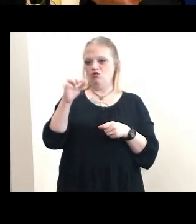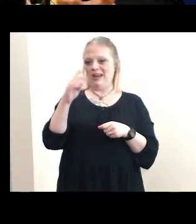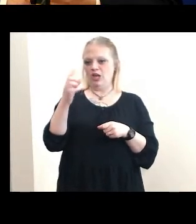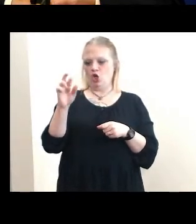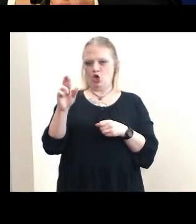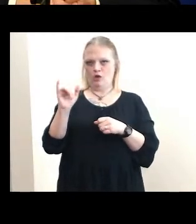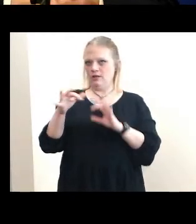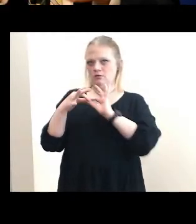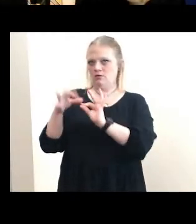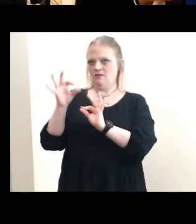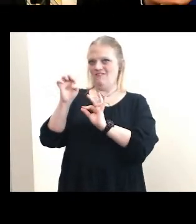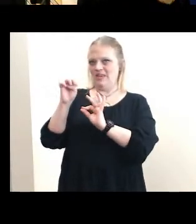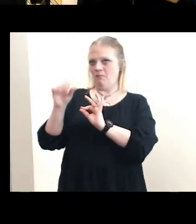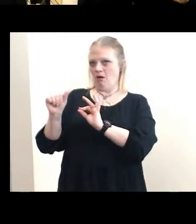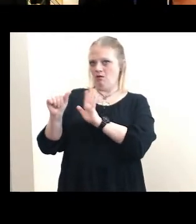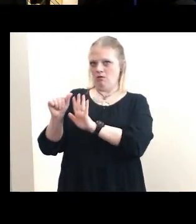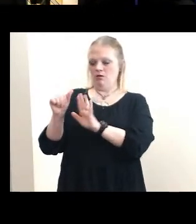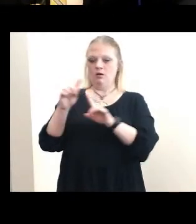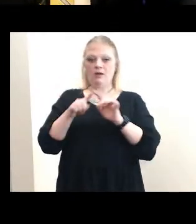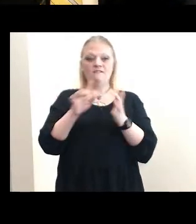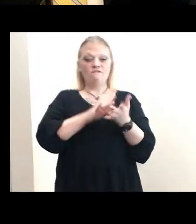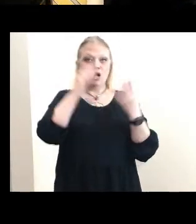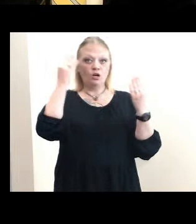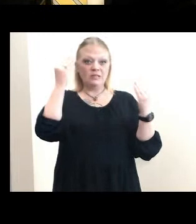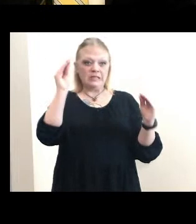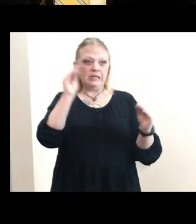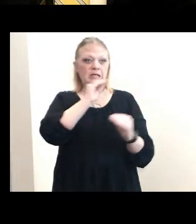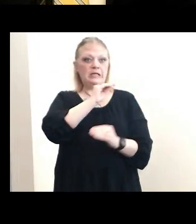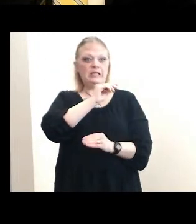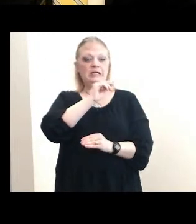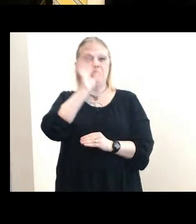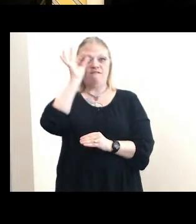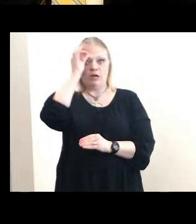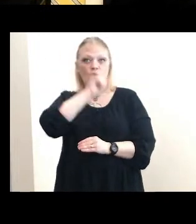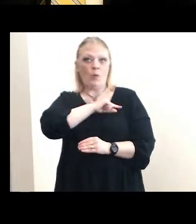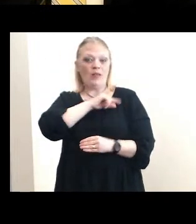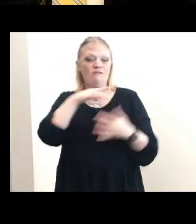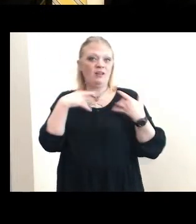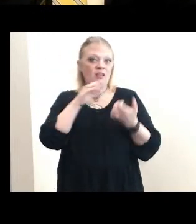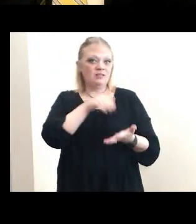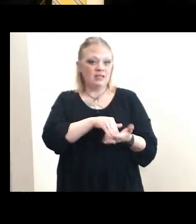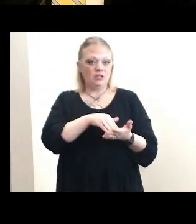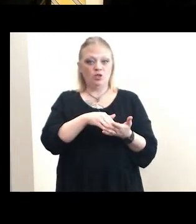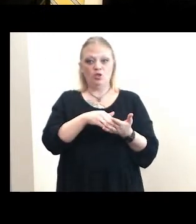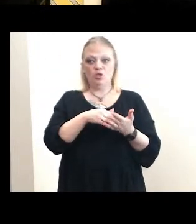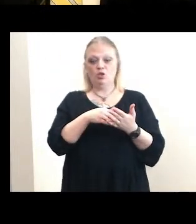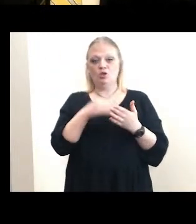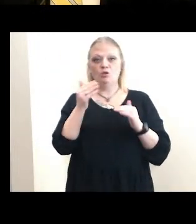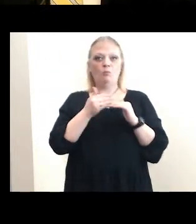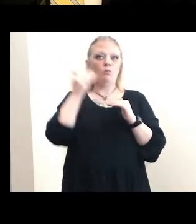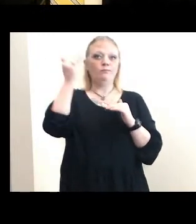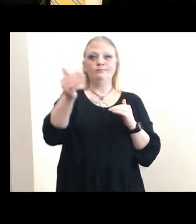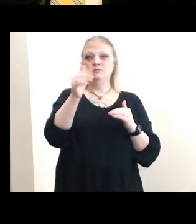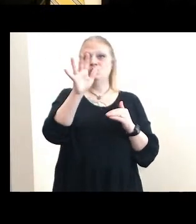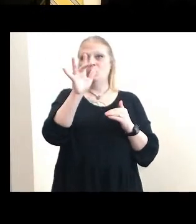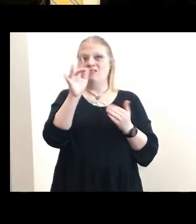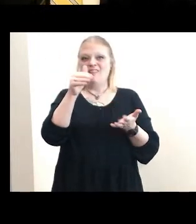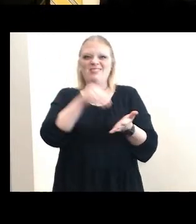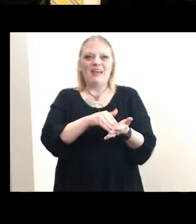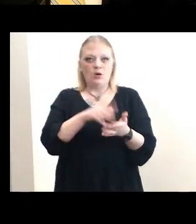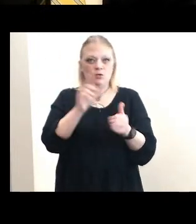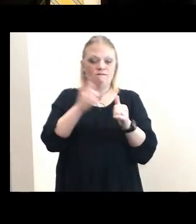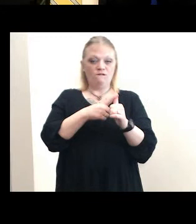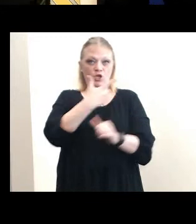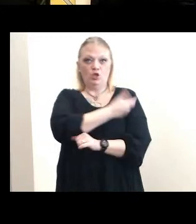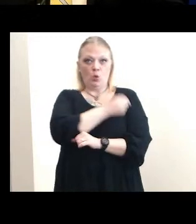but pharmacies, federally qualified health centers, more than 20,000 first doses will be sent